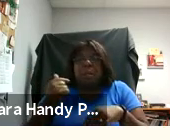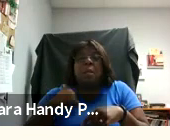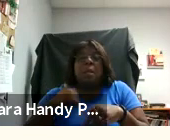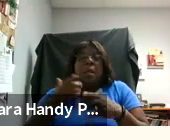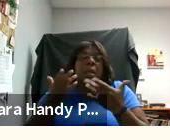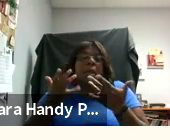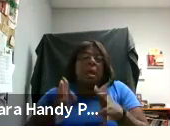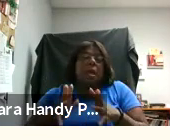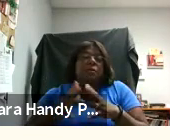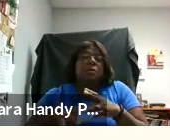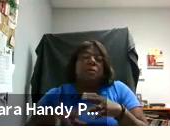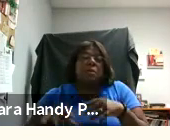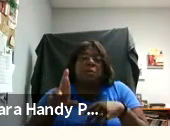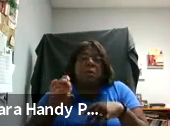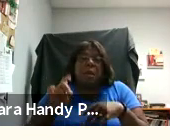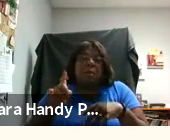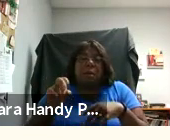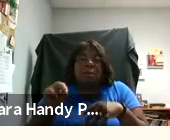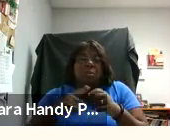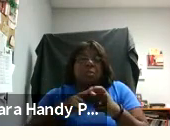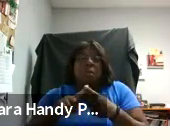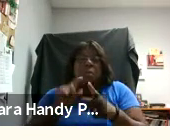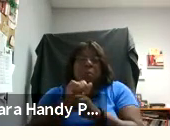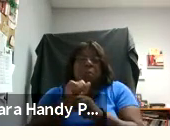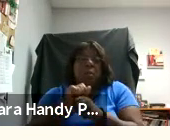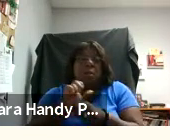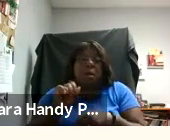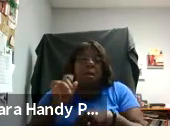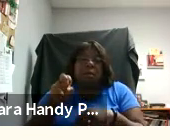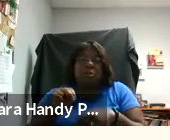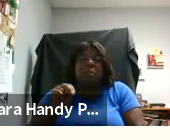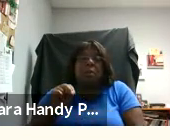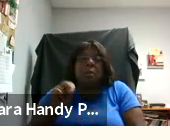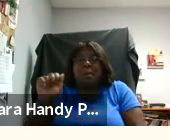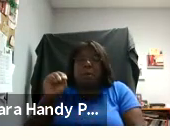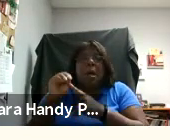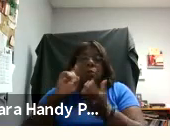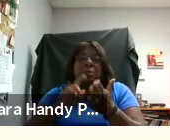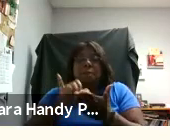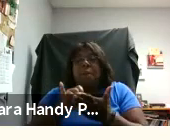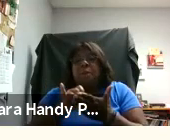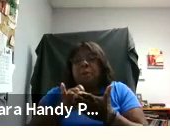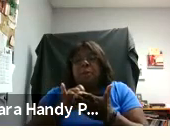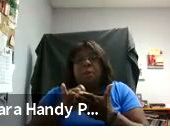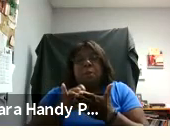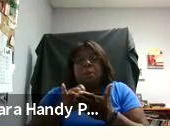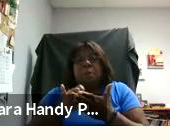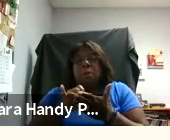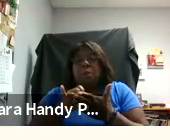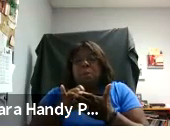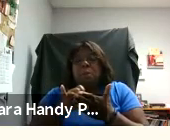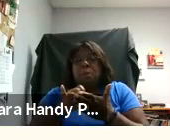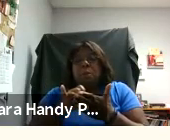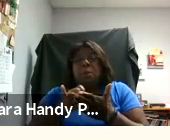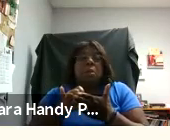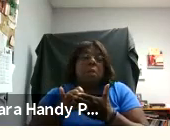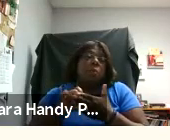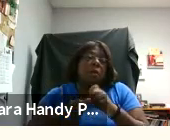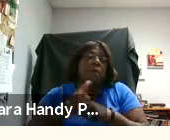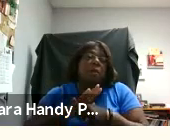working on the allocation methodology, I was noticing that, well, we learned that COVID-19 had a